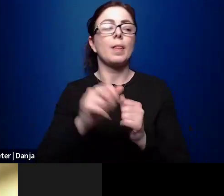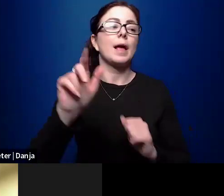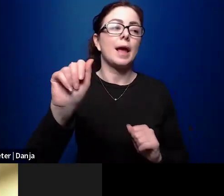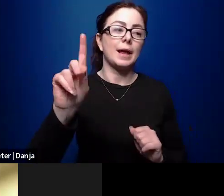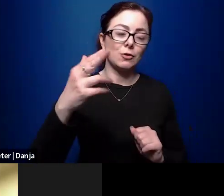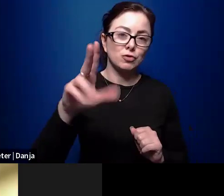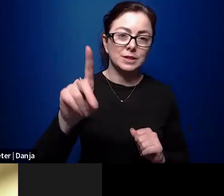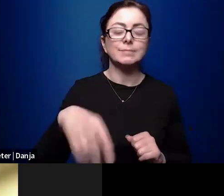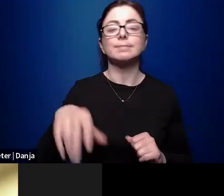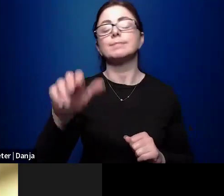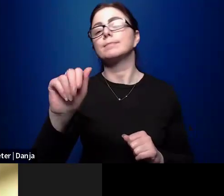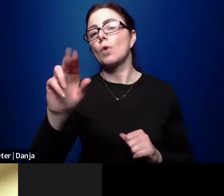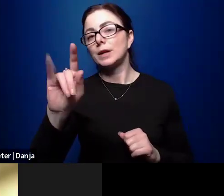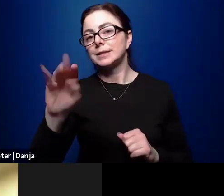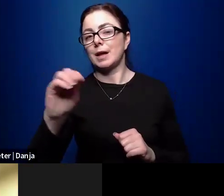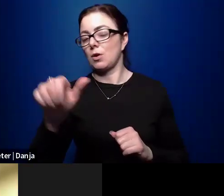video.